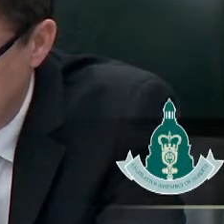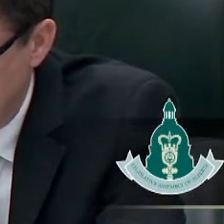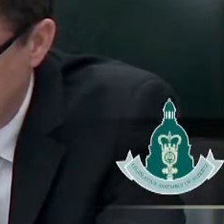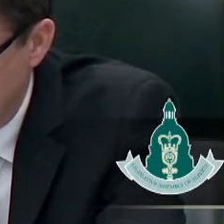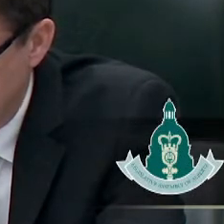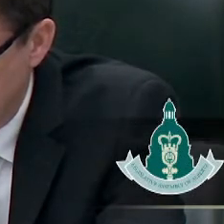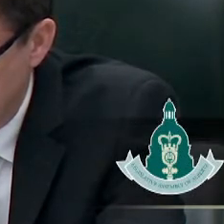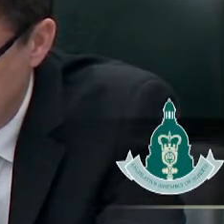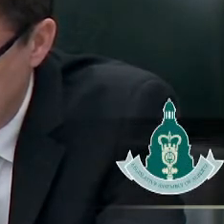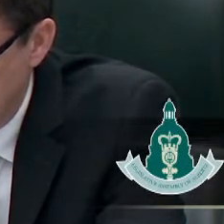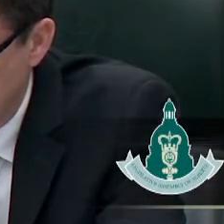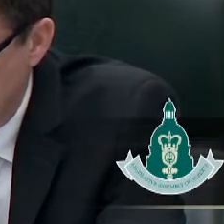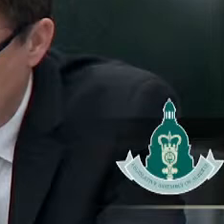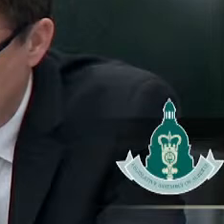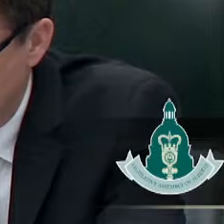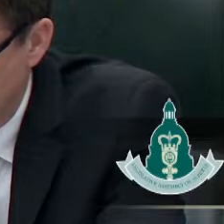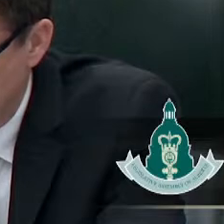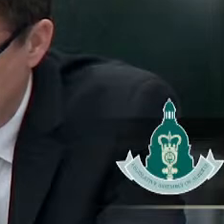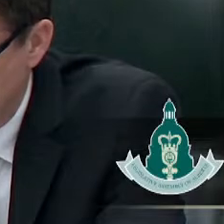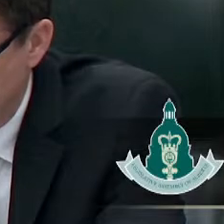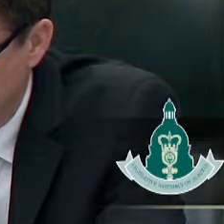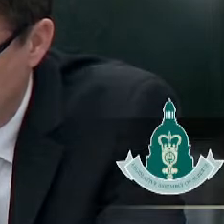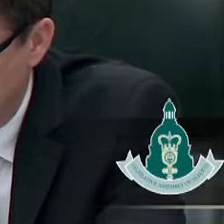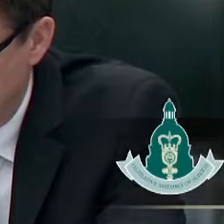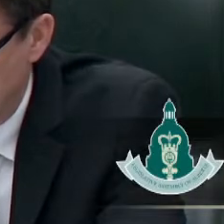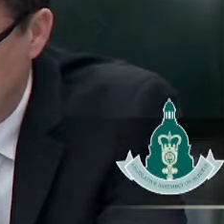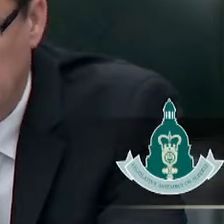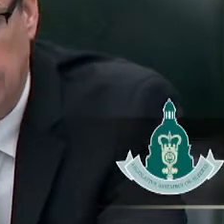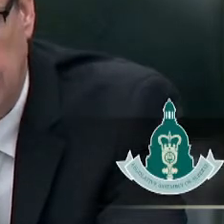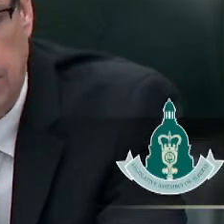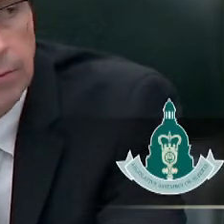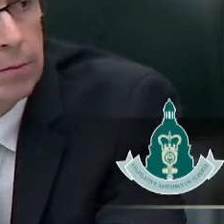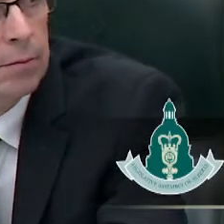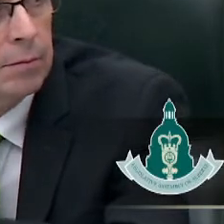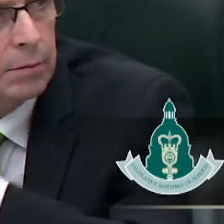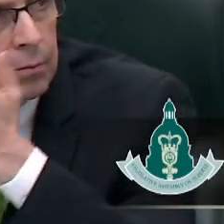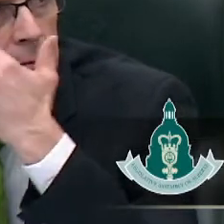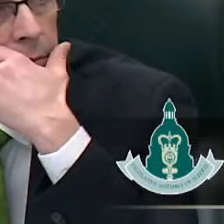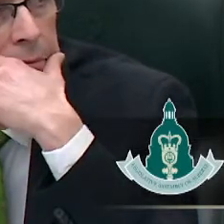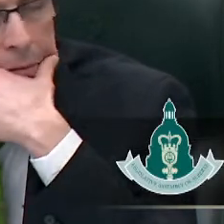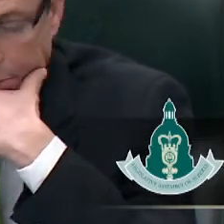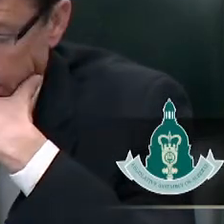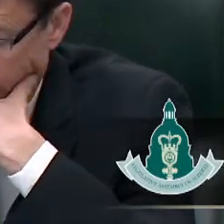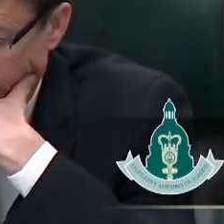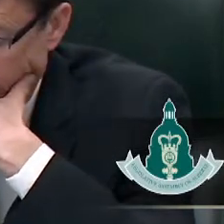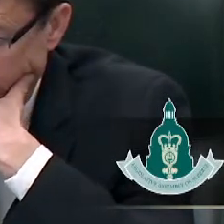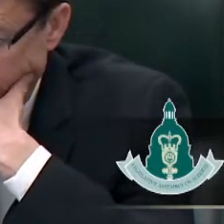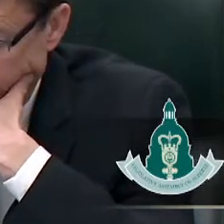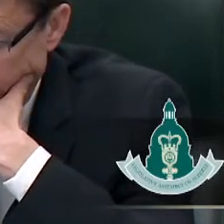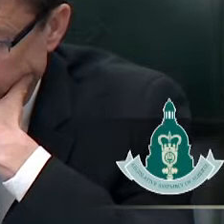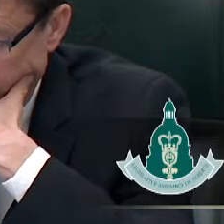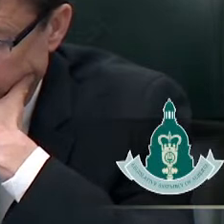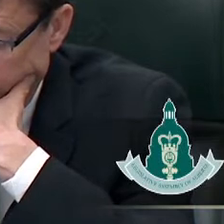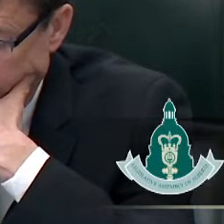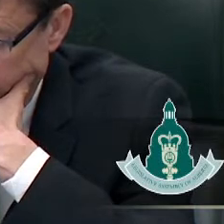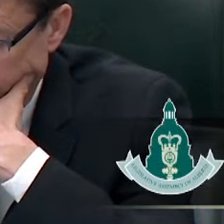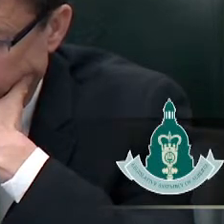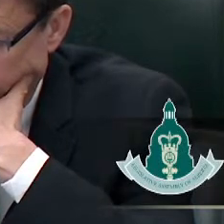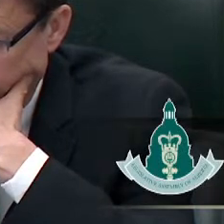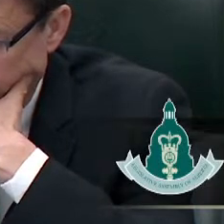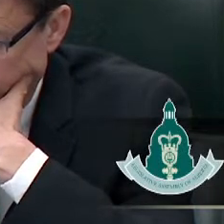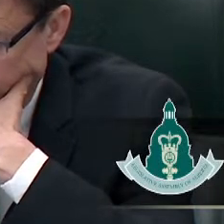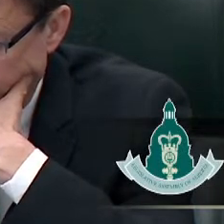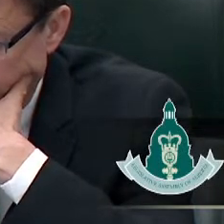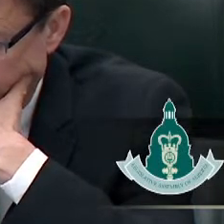Province I want Physicians to know that we are moving forward together with this agreement we are partners and they have my commitment